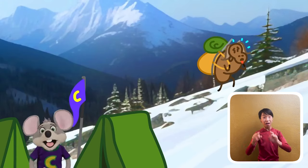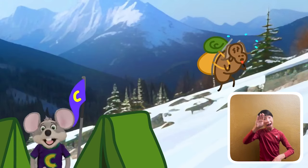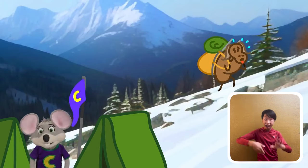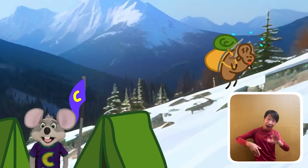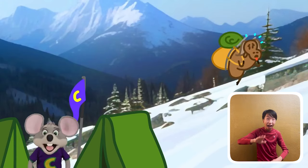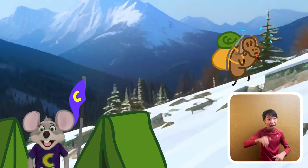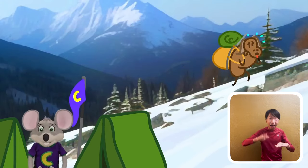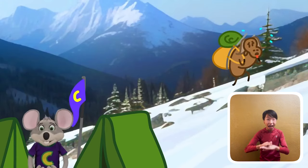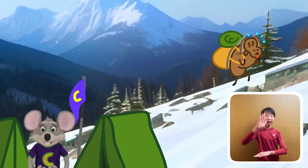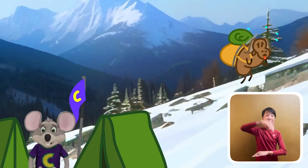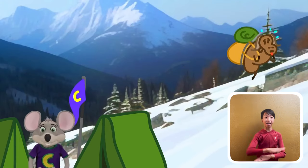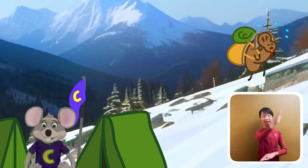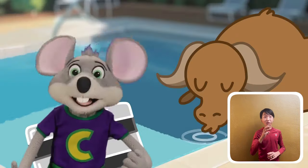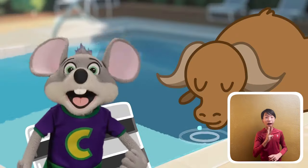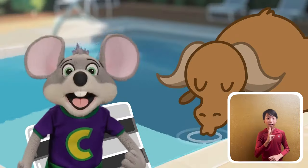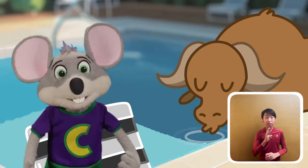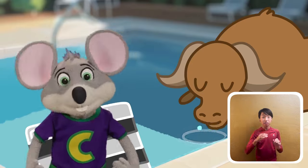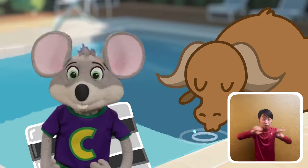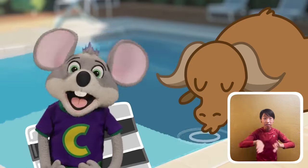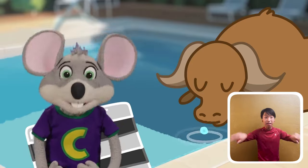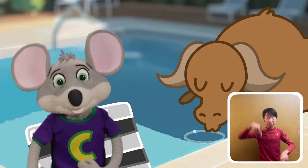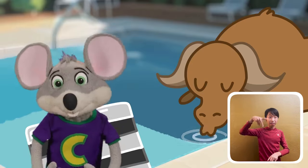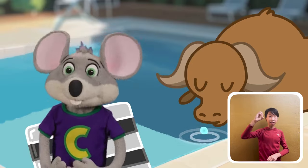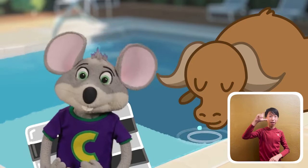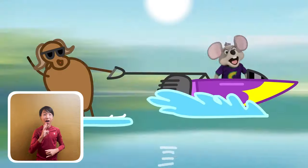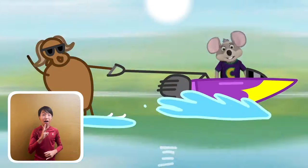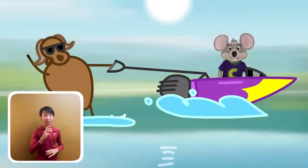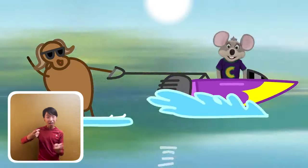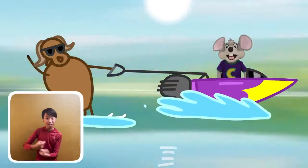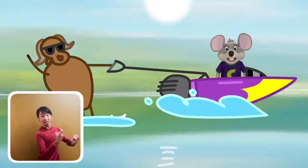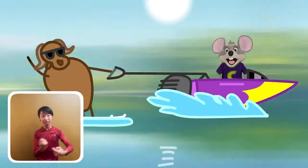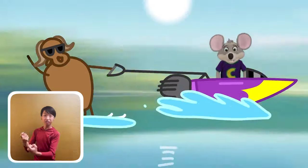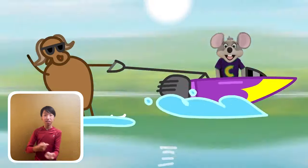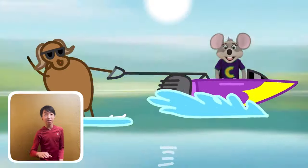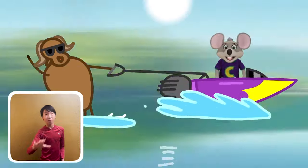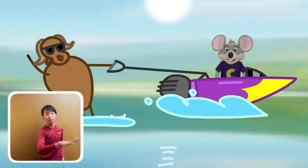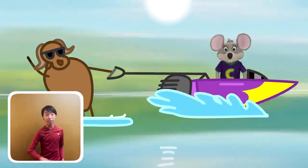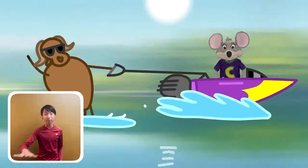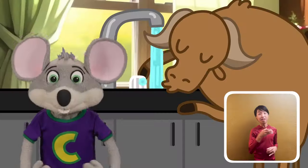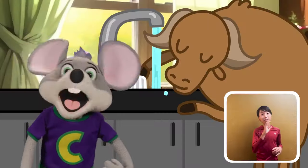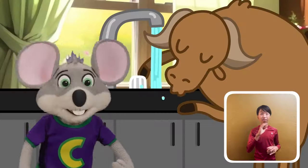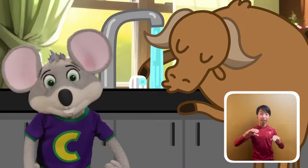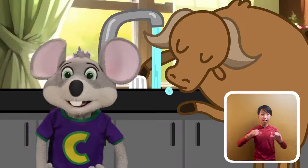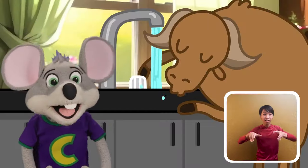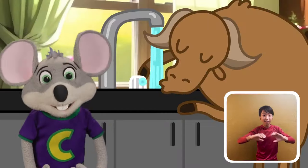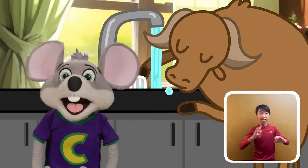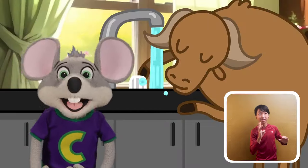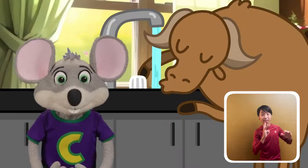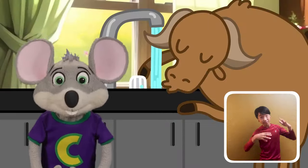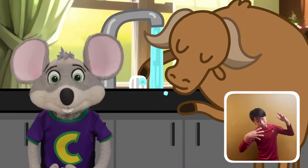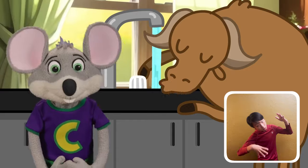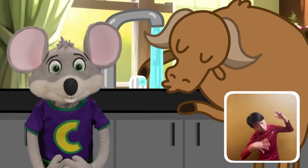going hiking on a mountain drinking from the swimming pool water skiing on the lake chugging from the